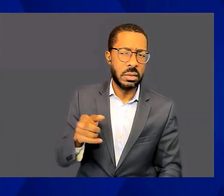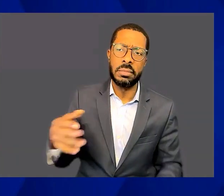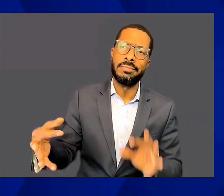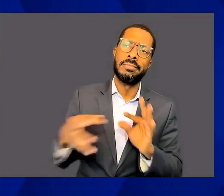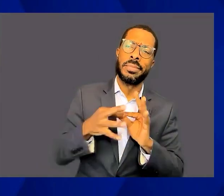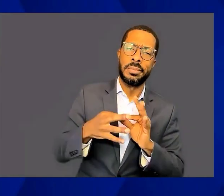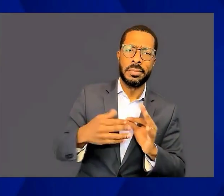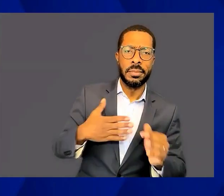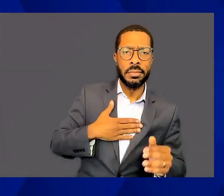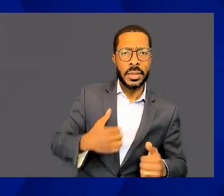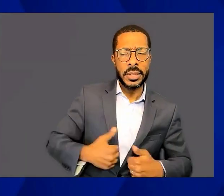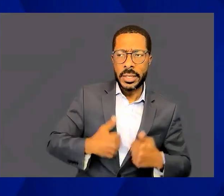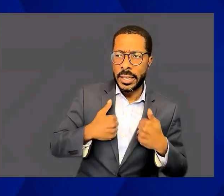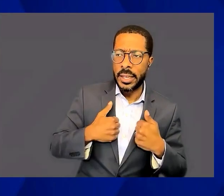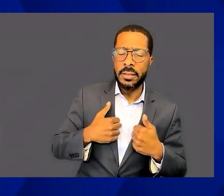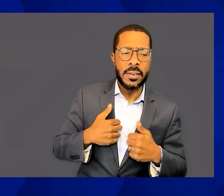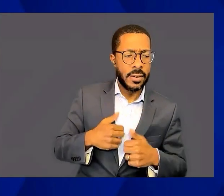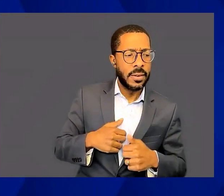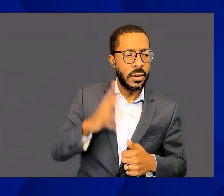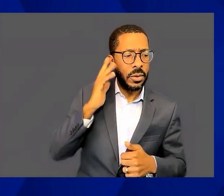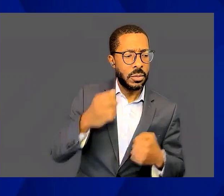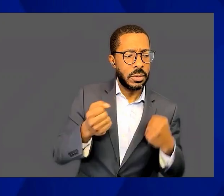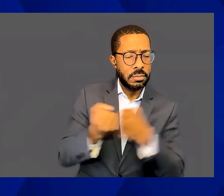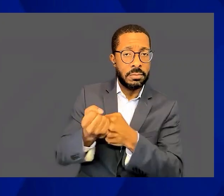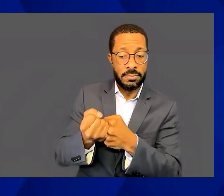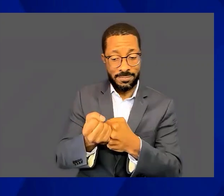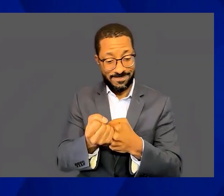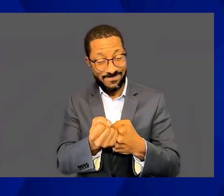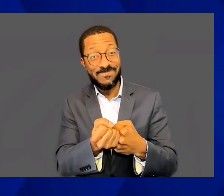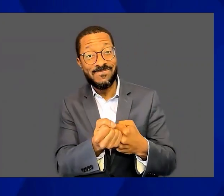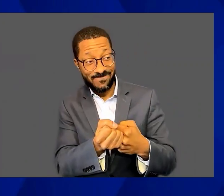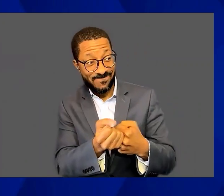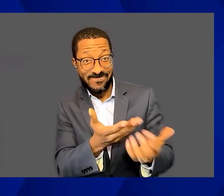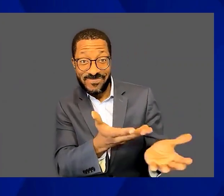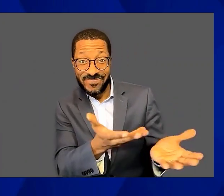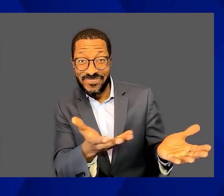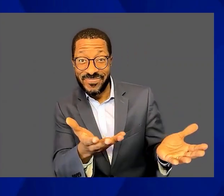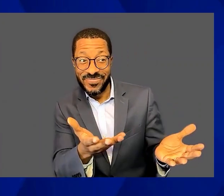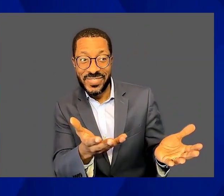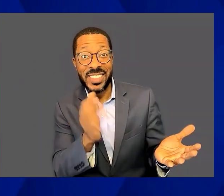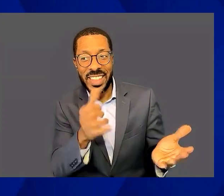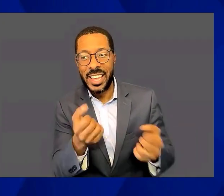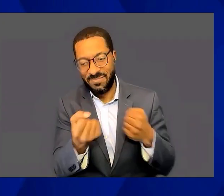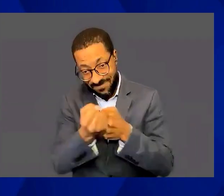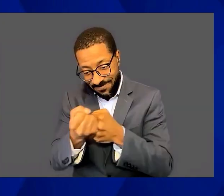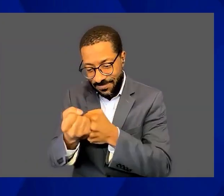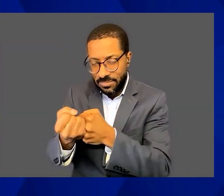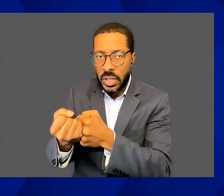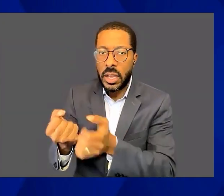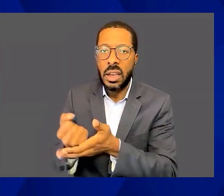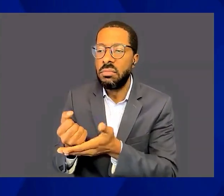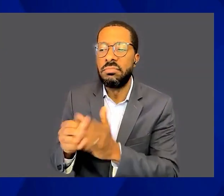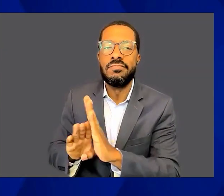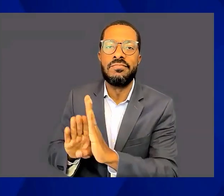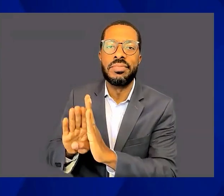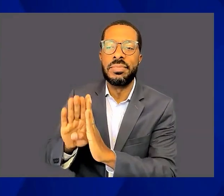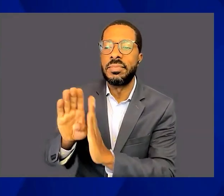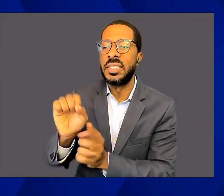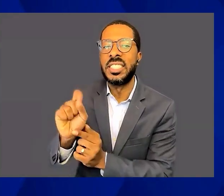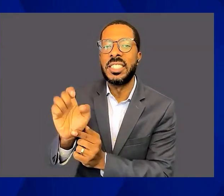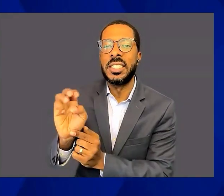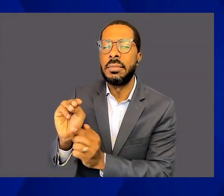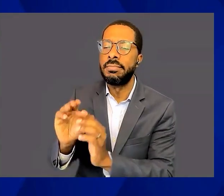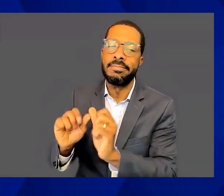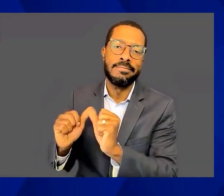it. And that support is what sustains the entire STEM ecosystem. Each of you in this